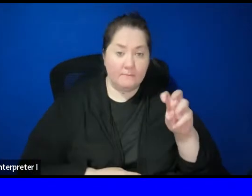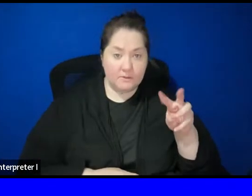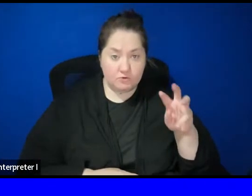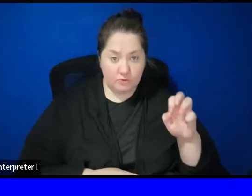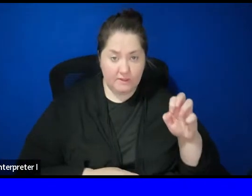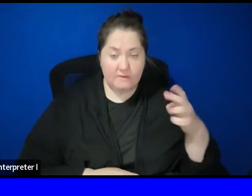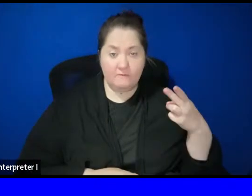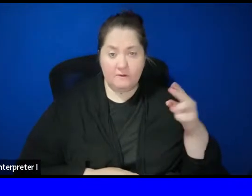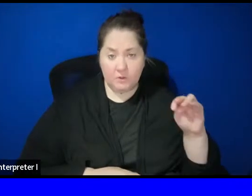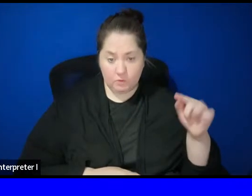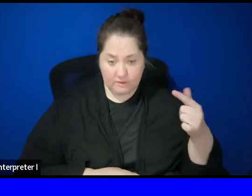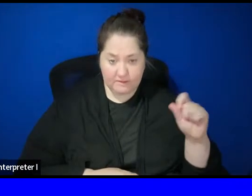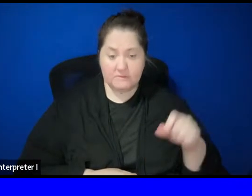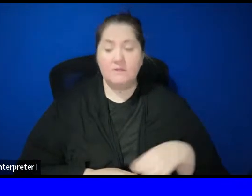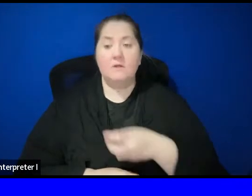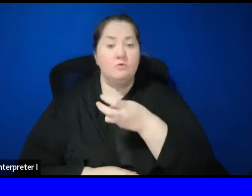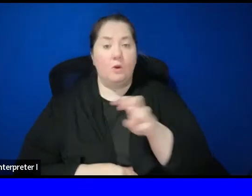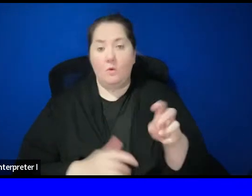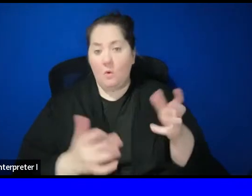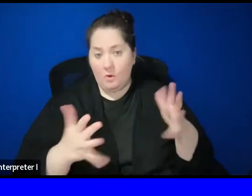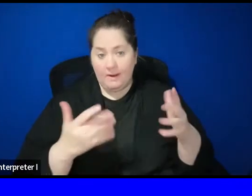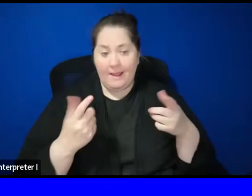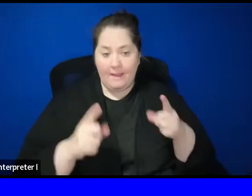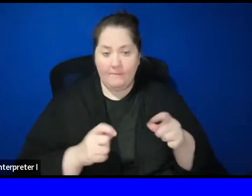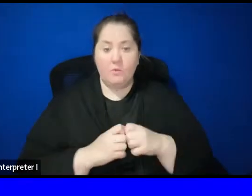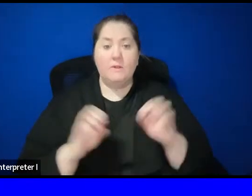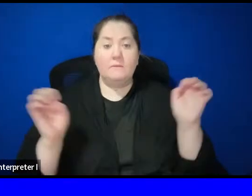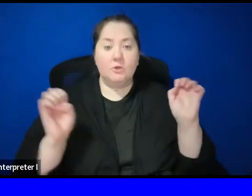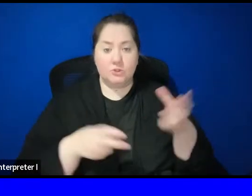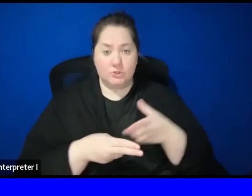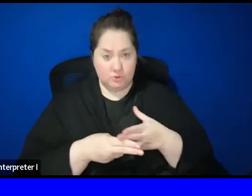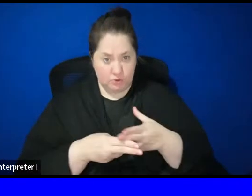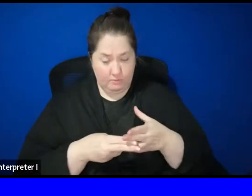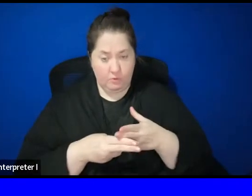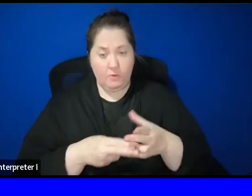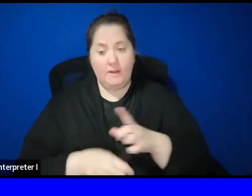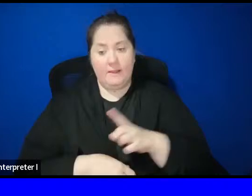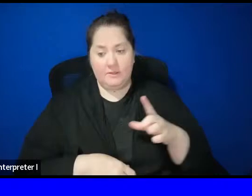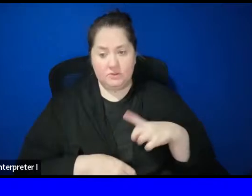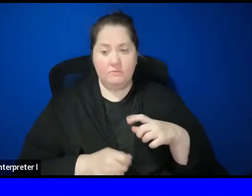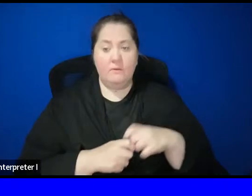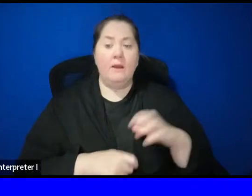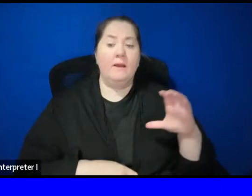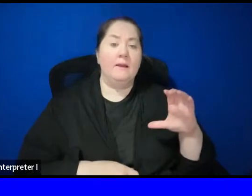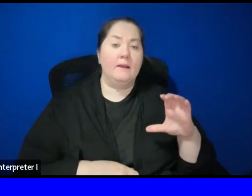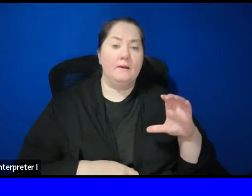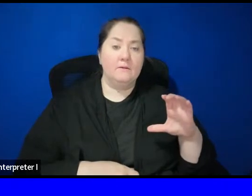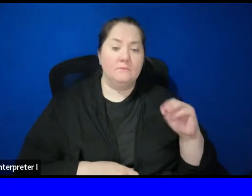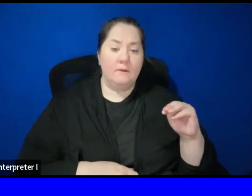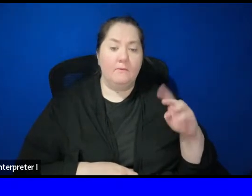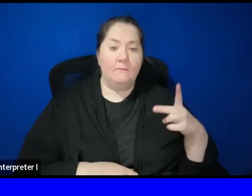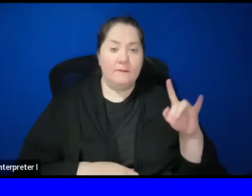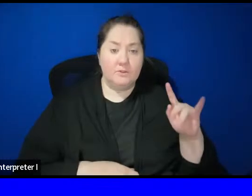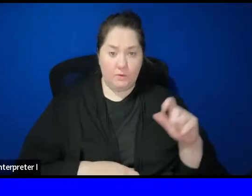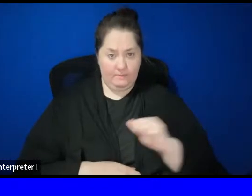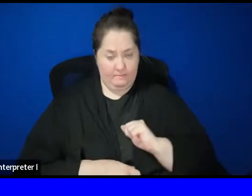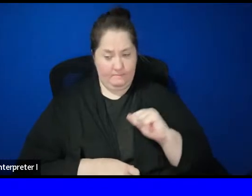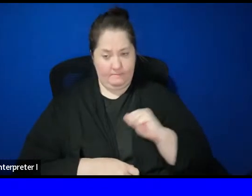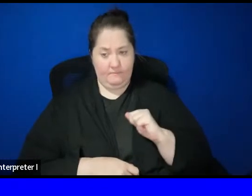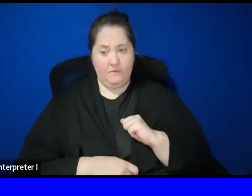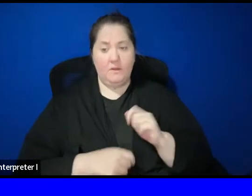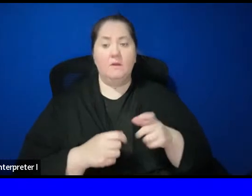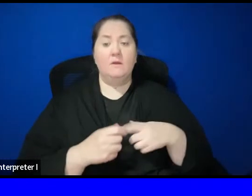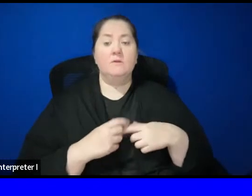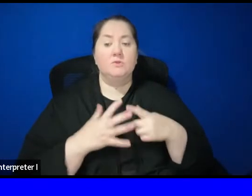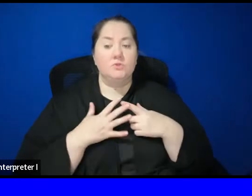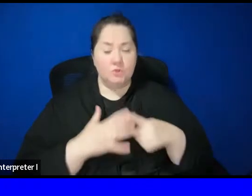Hearings. This transfer has already been made through emergency and temporary legislation moved by Councilmember Pinto and me. The transfer went into effect